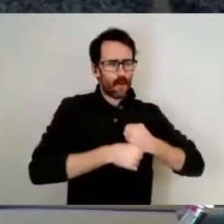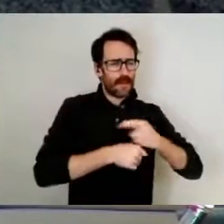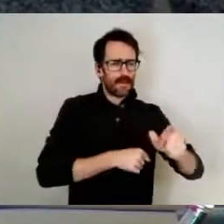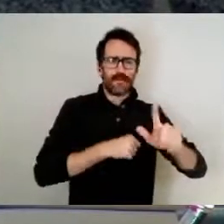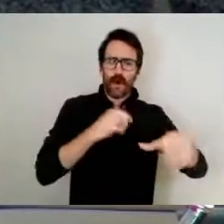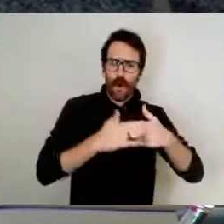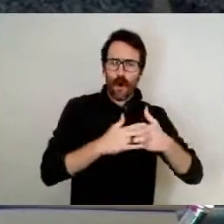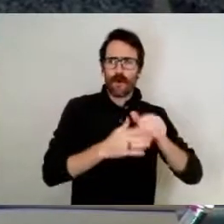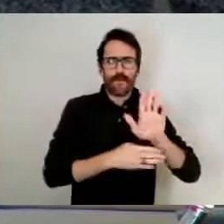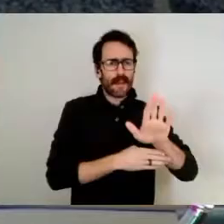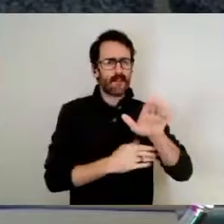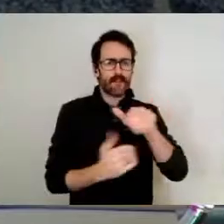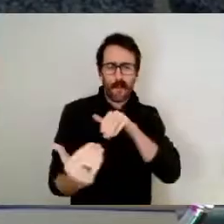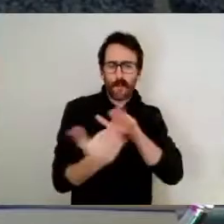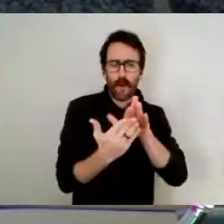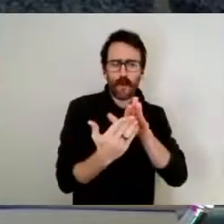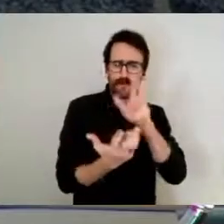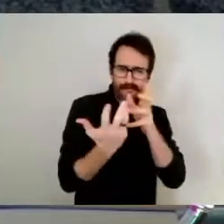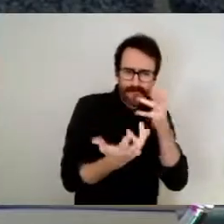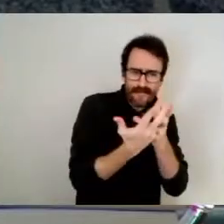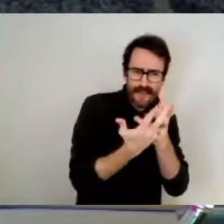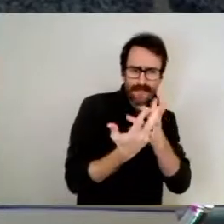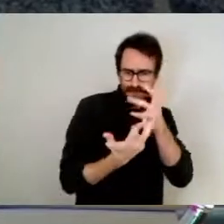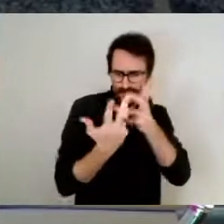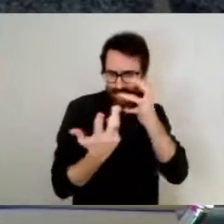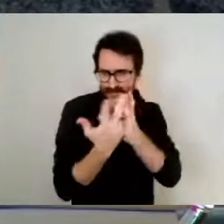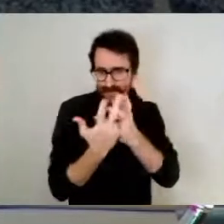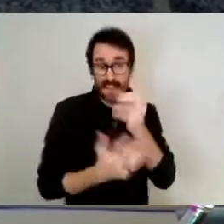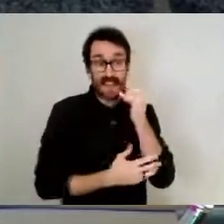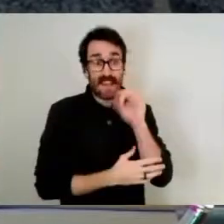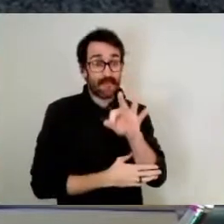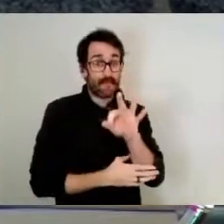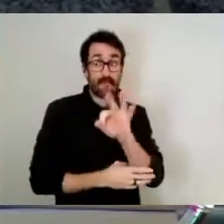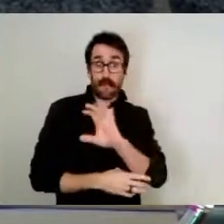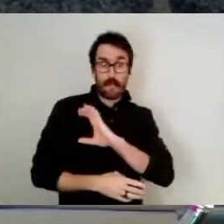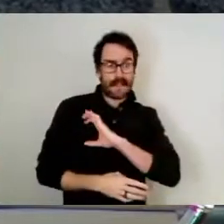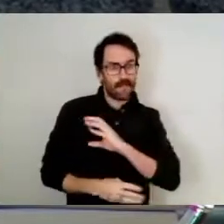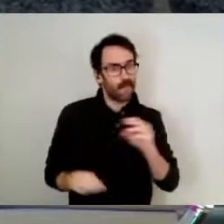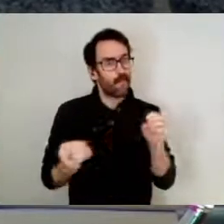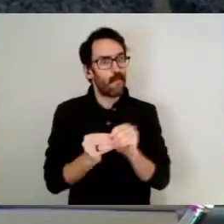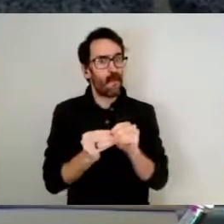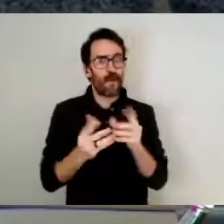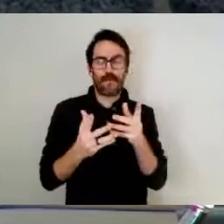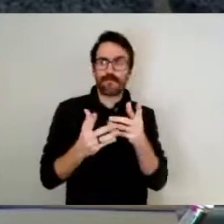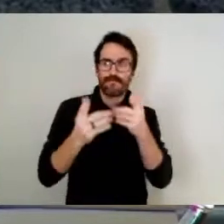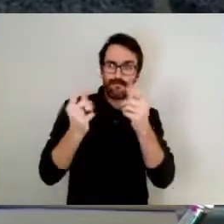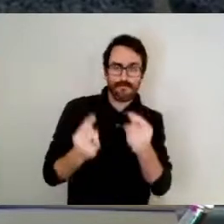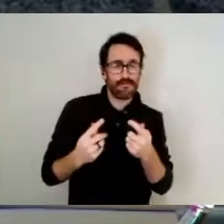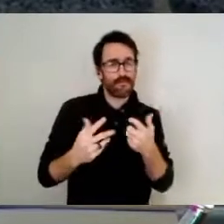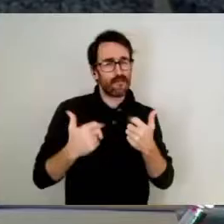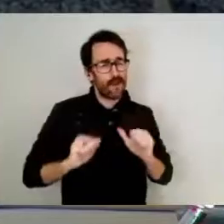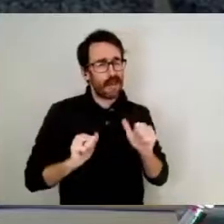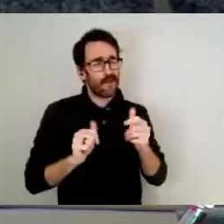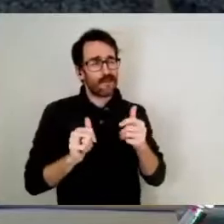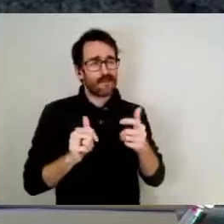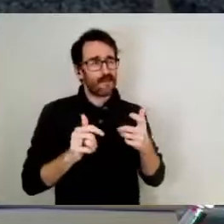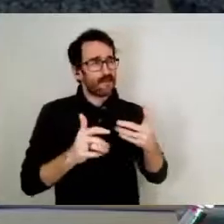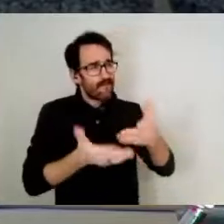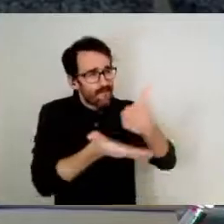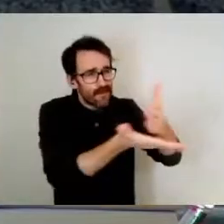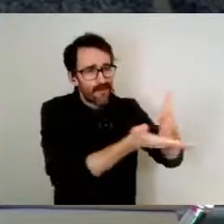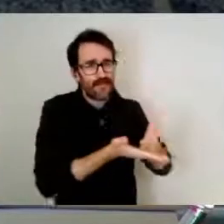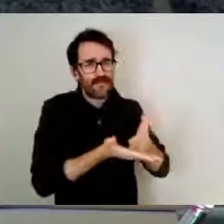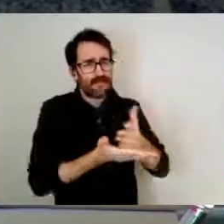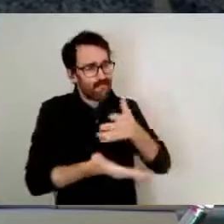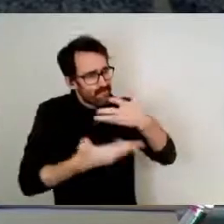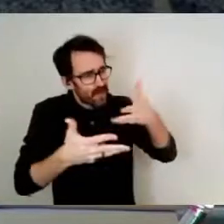and number one priority. And we started the discussions today with his ministers so that hopefully sometime in the next